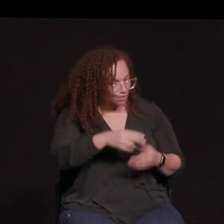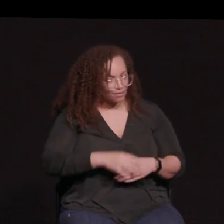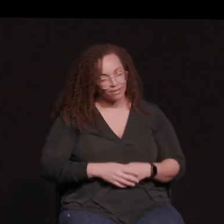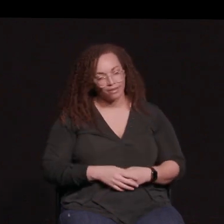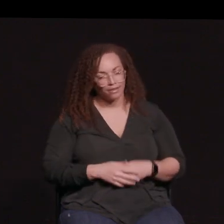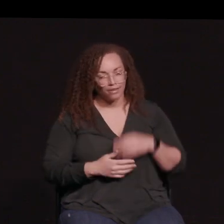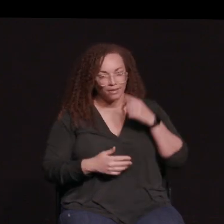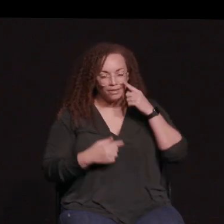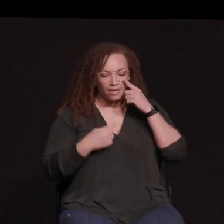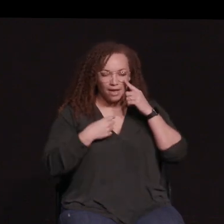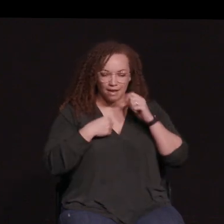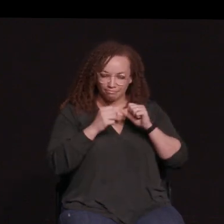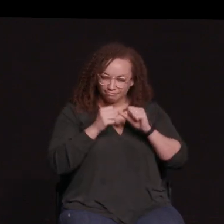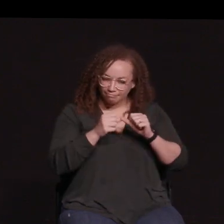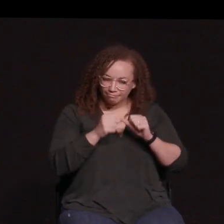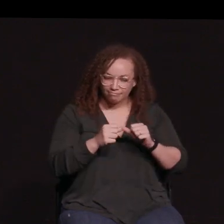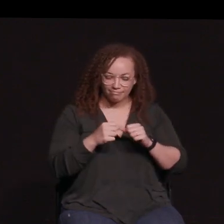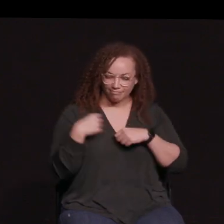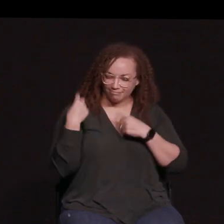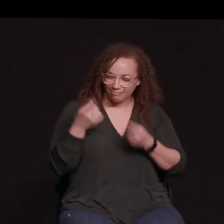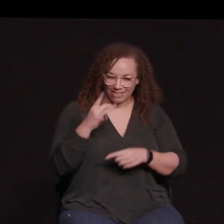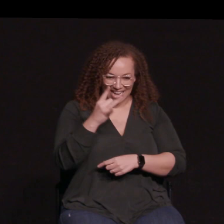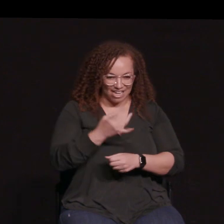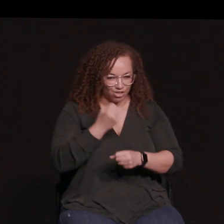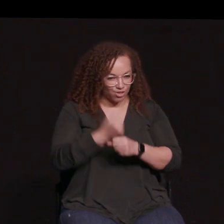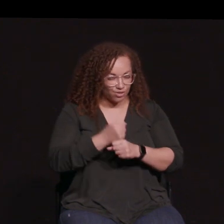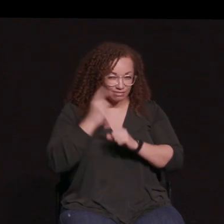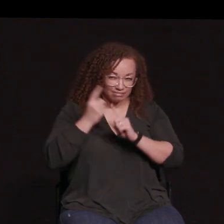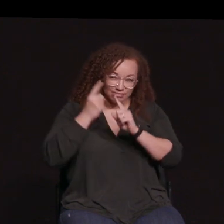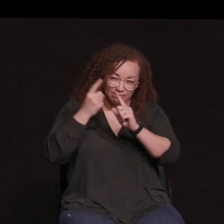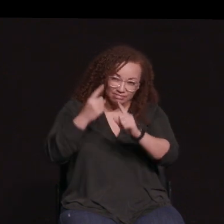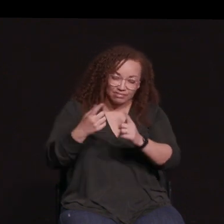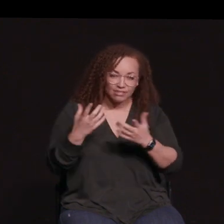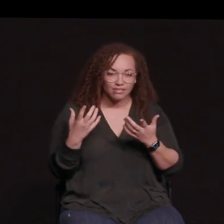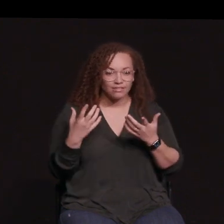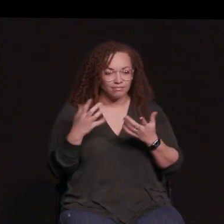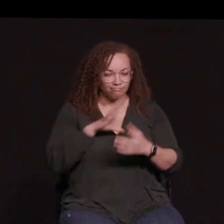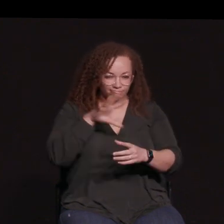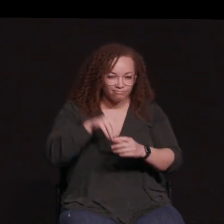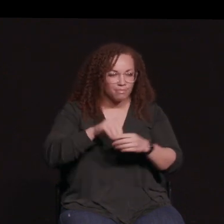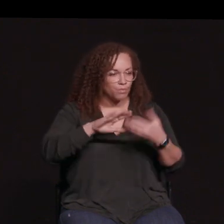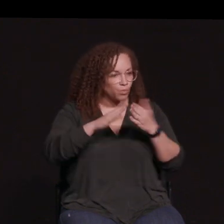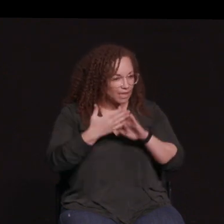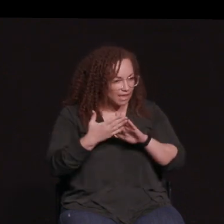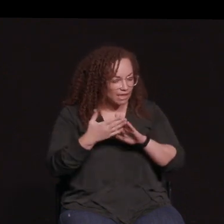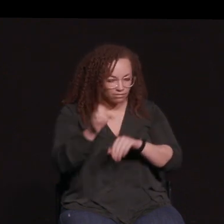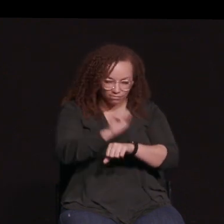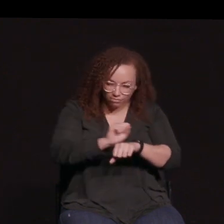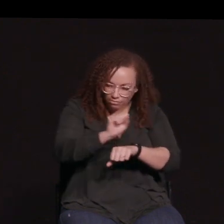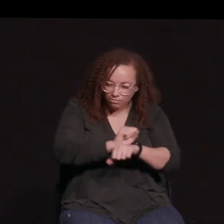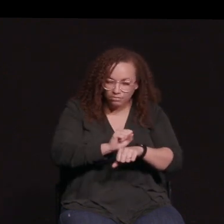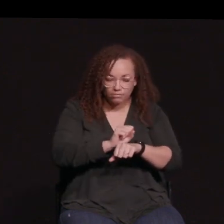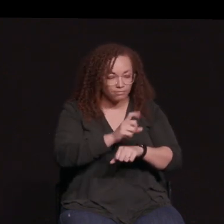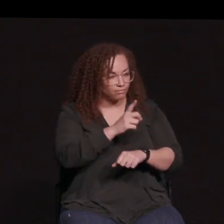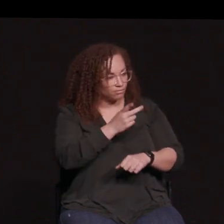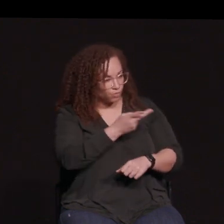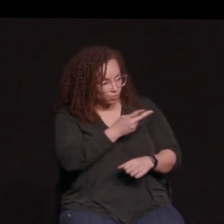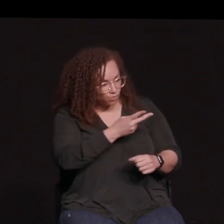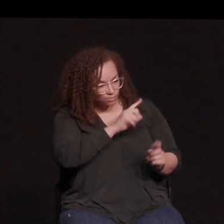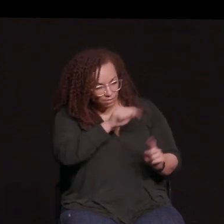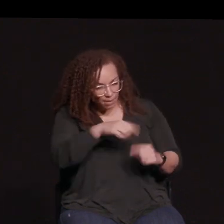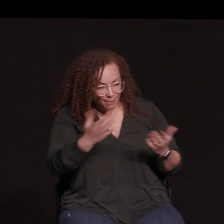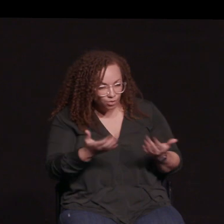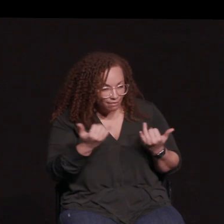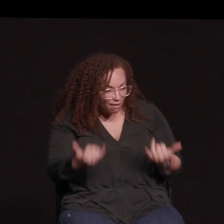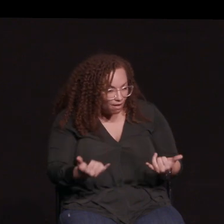I've spent the last 8 years aspiring to be in meaningful community with you all. And you being here now